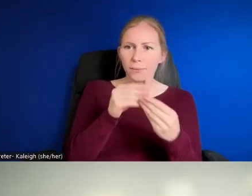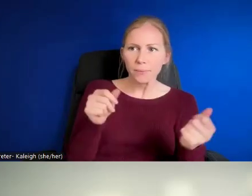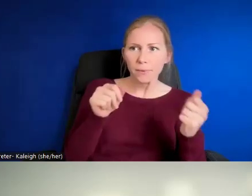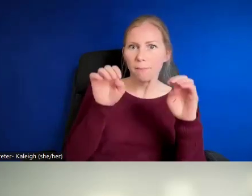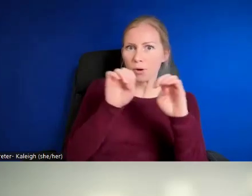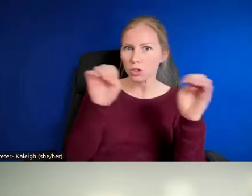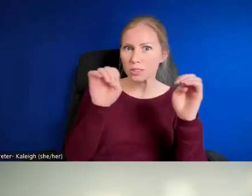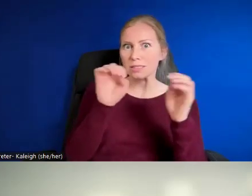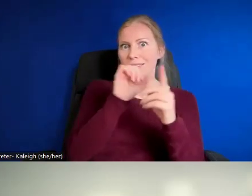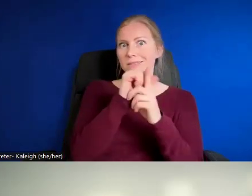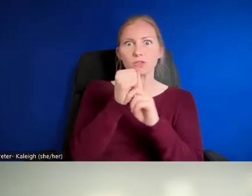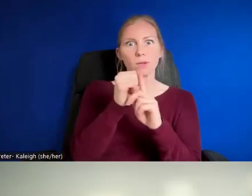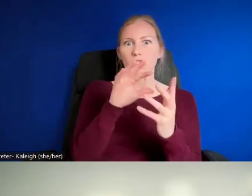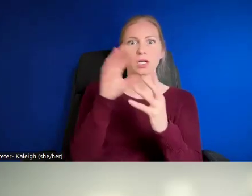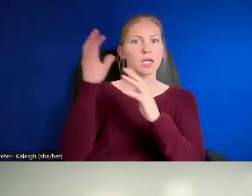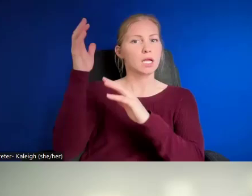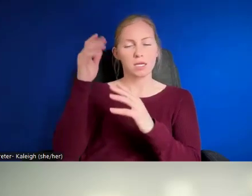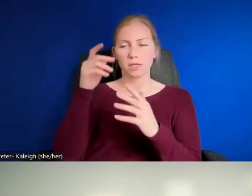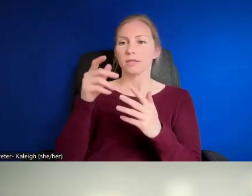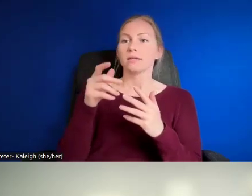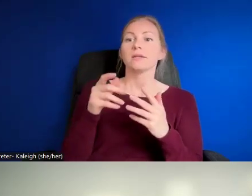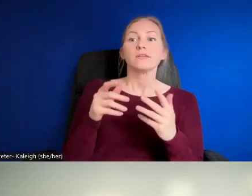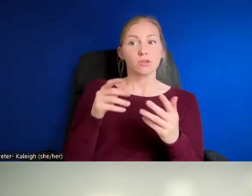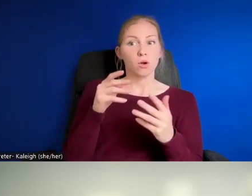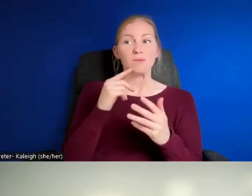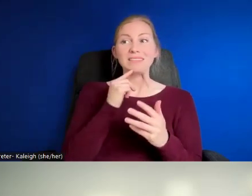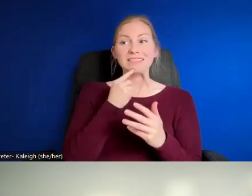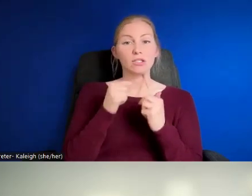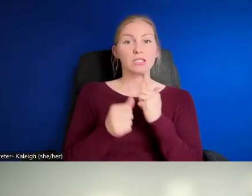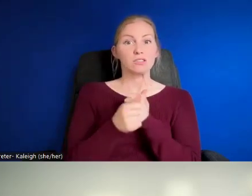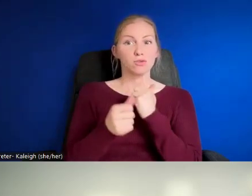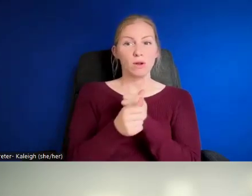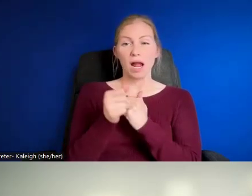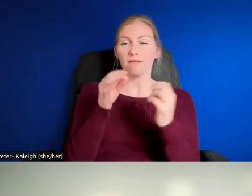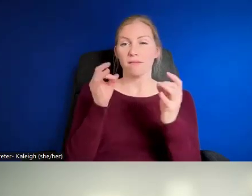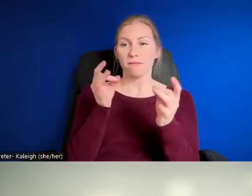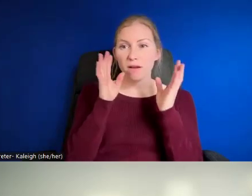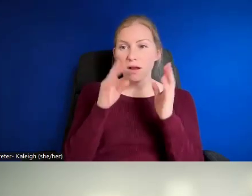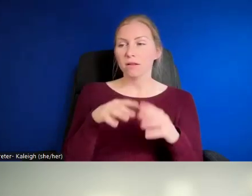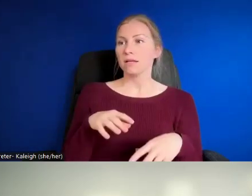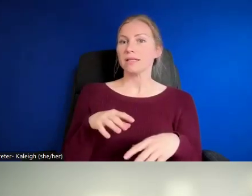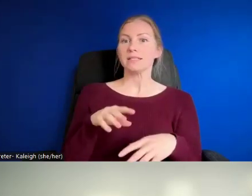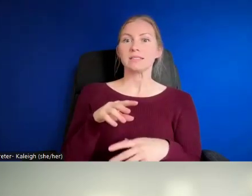circumstances, such as the occurrence of or serious threat of extreme violence, personal